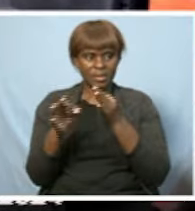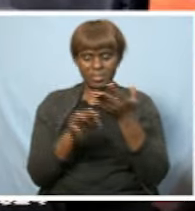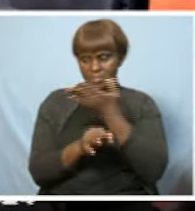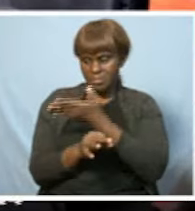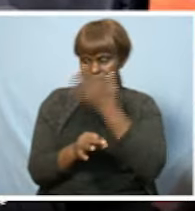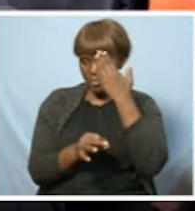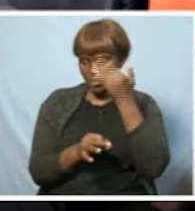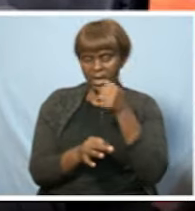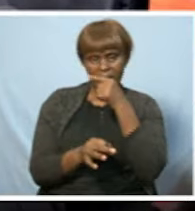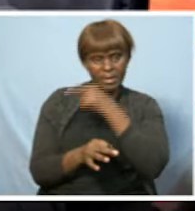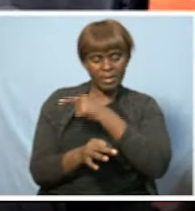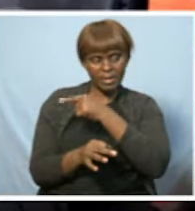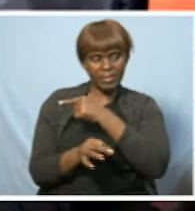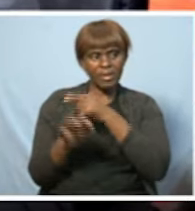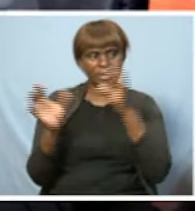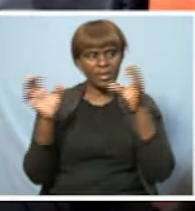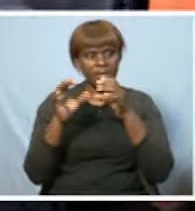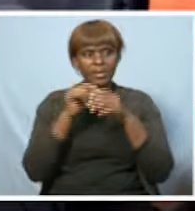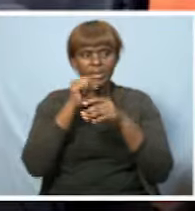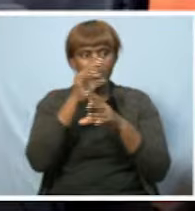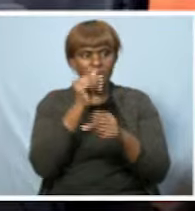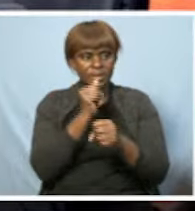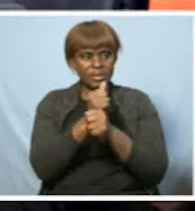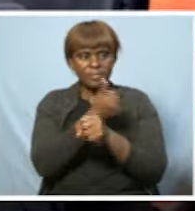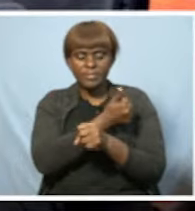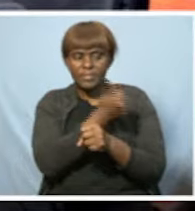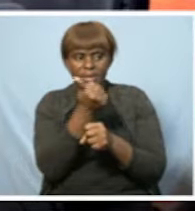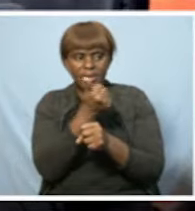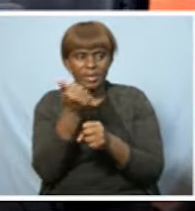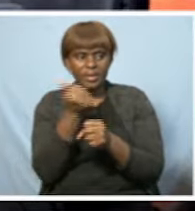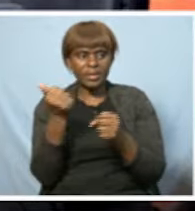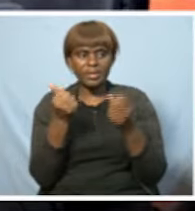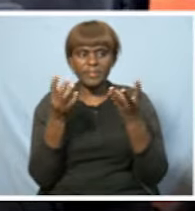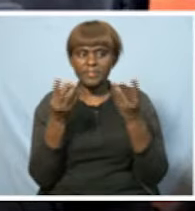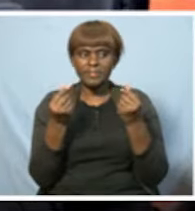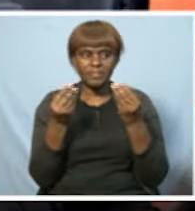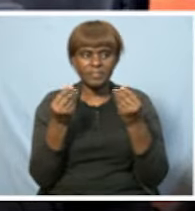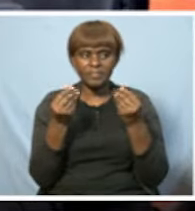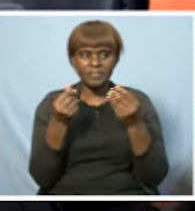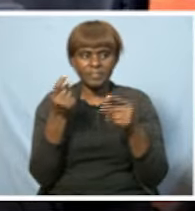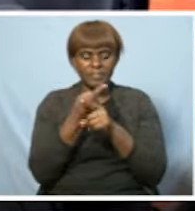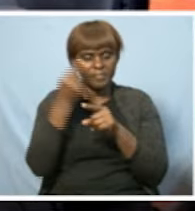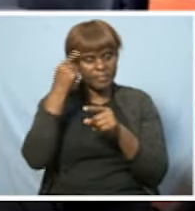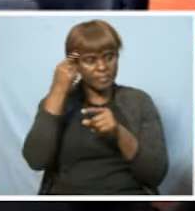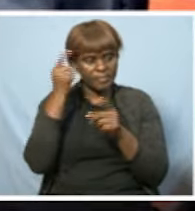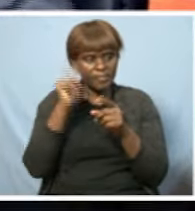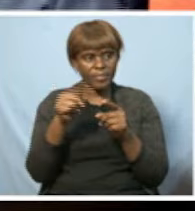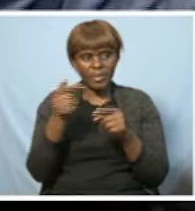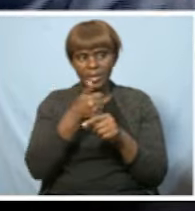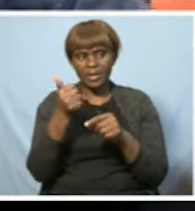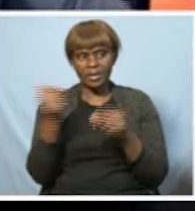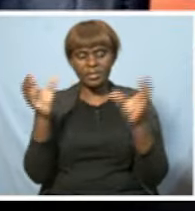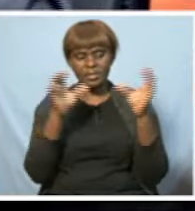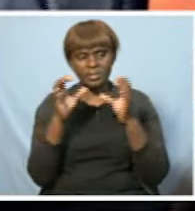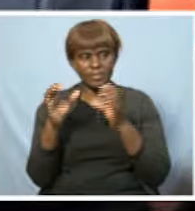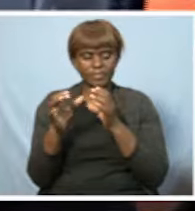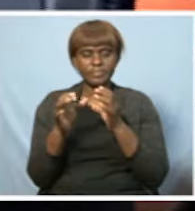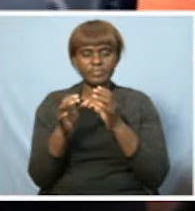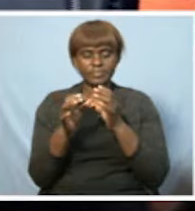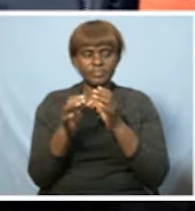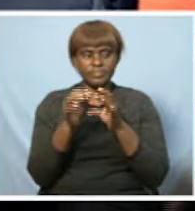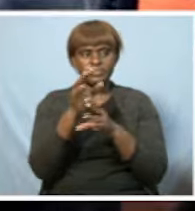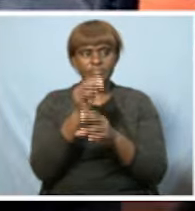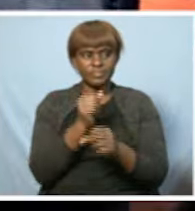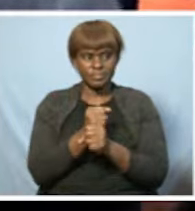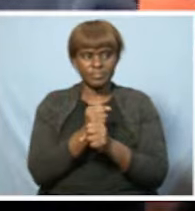why the council did not receive any coin from the government when other councils